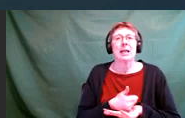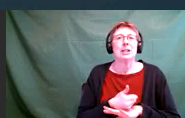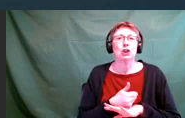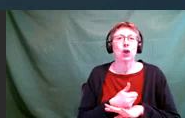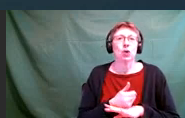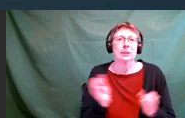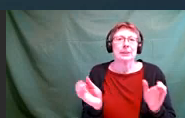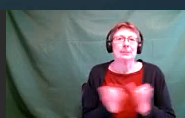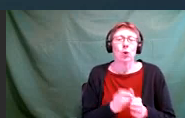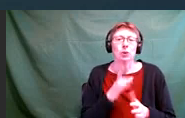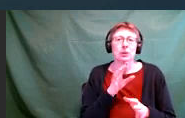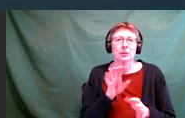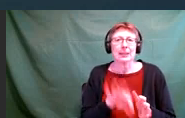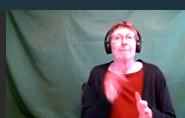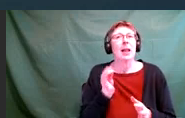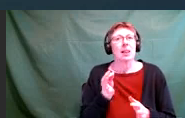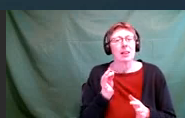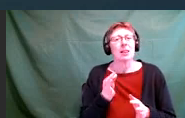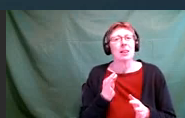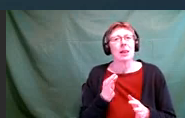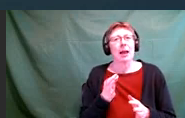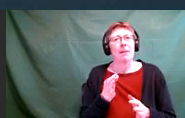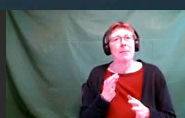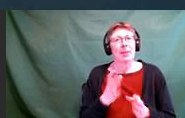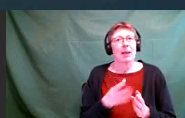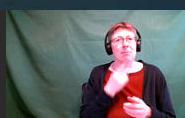take as applying across the whole population.